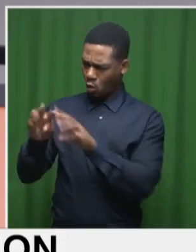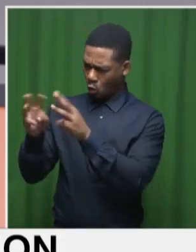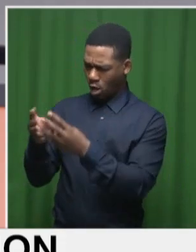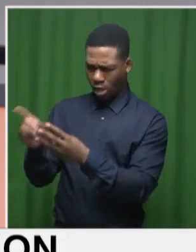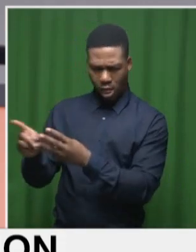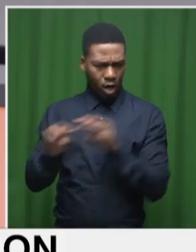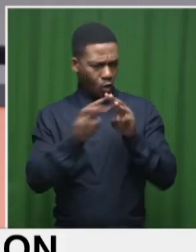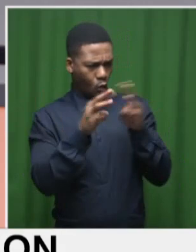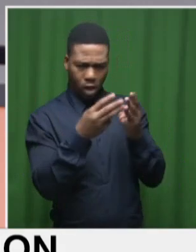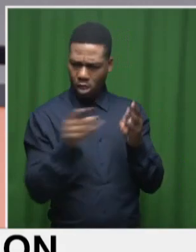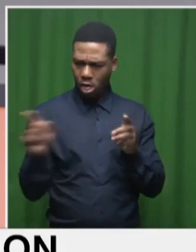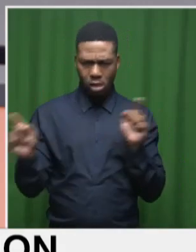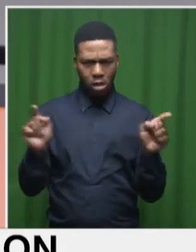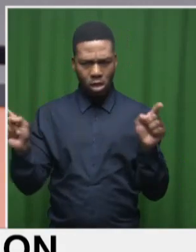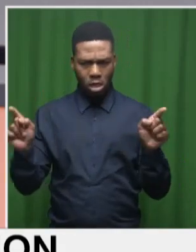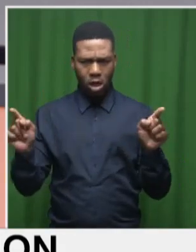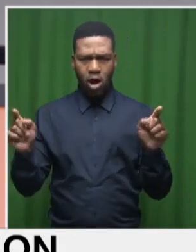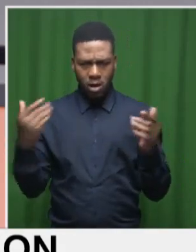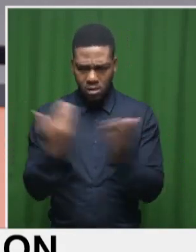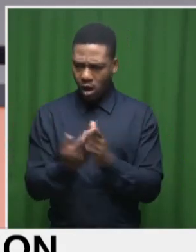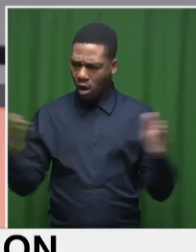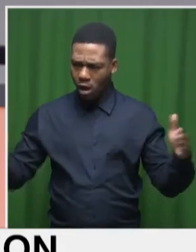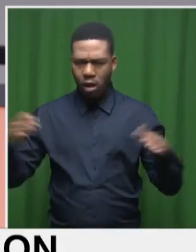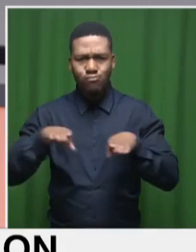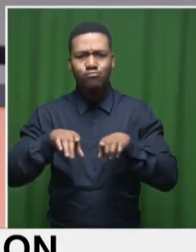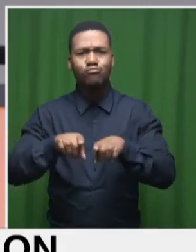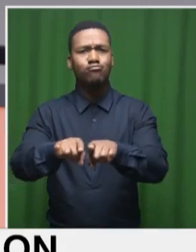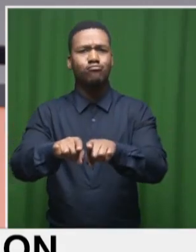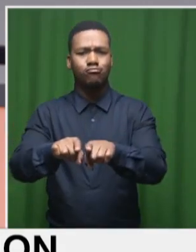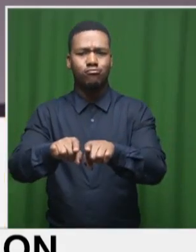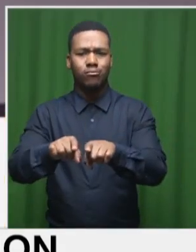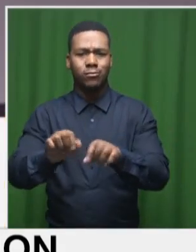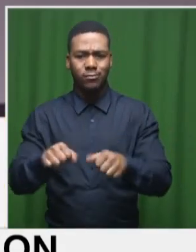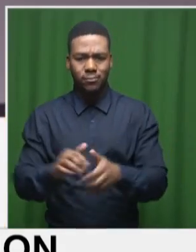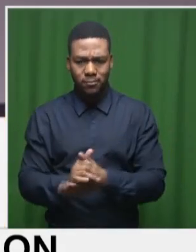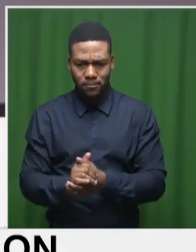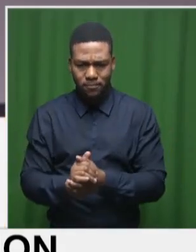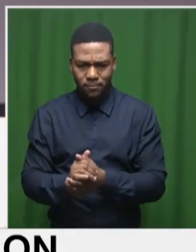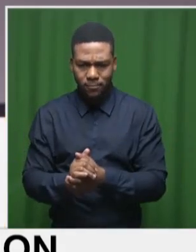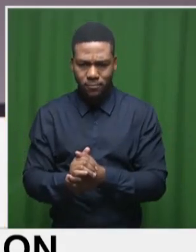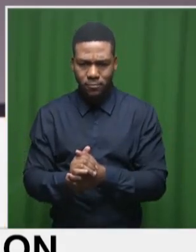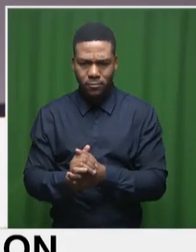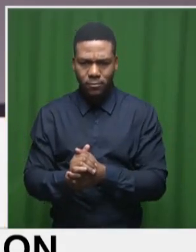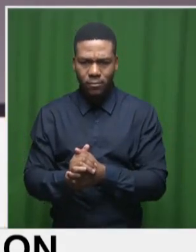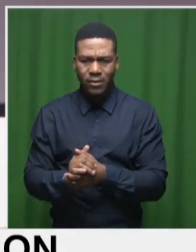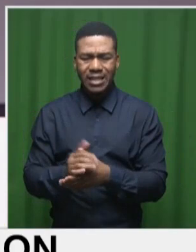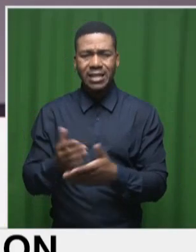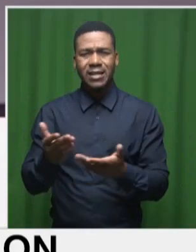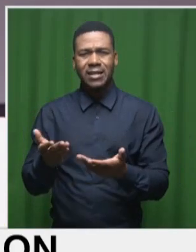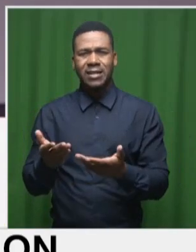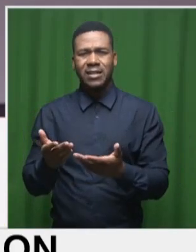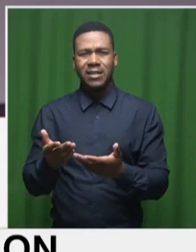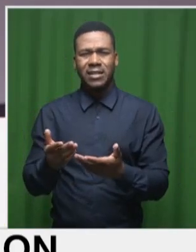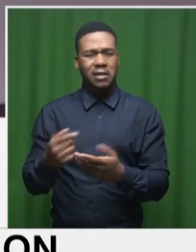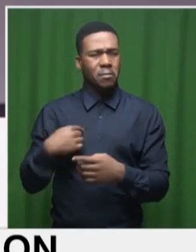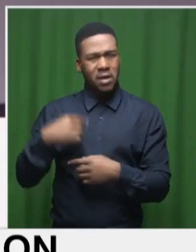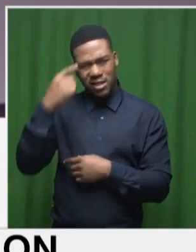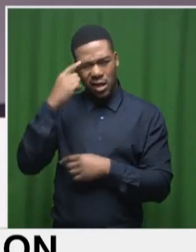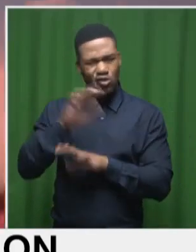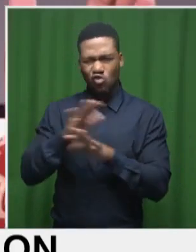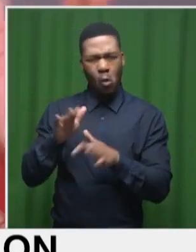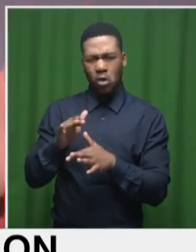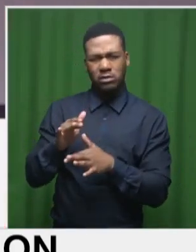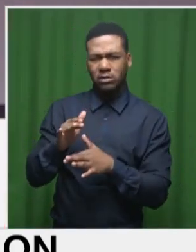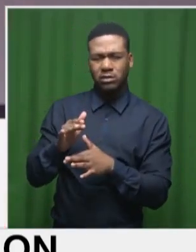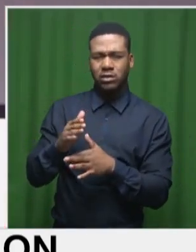know, contribute to who you are as a creative? I think it wasn't even really a career thing. I think it was just like